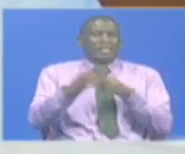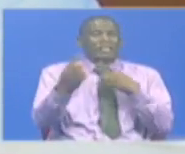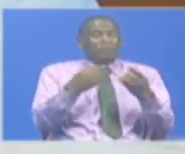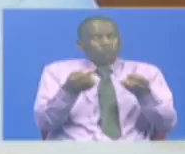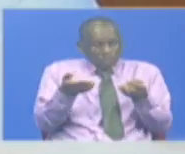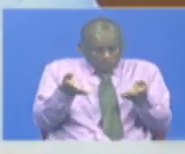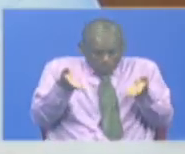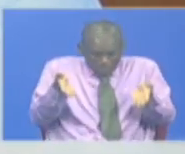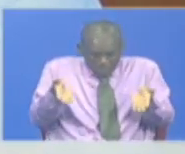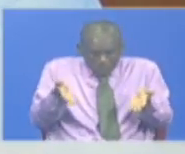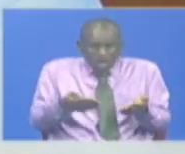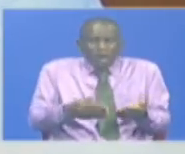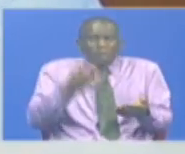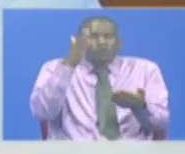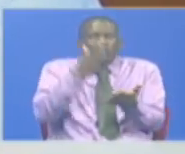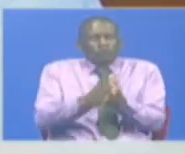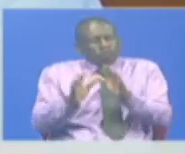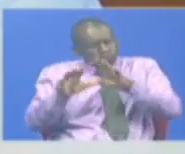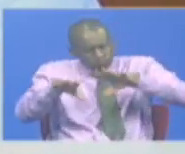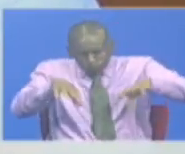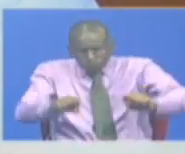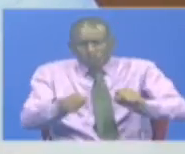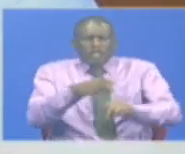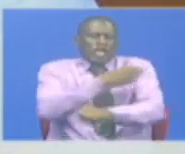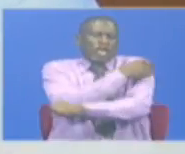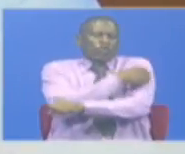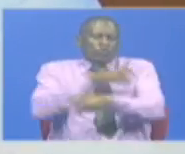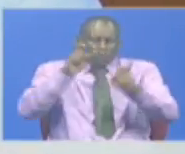admitted. So lazima nipimwe.